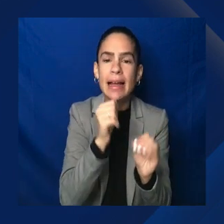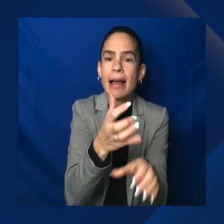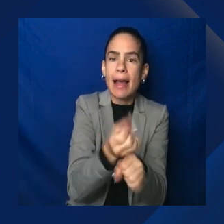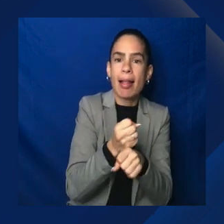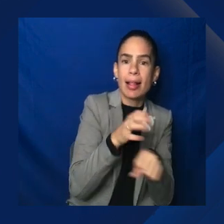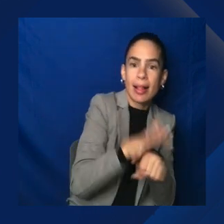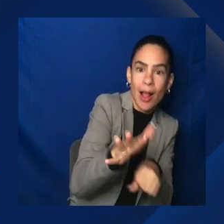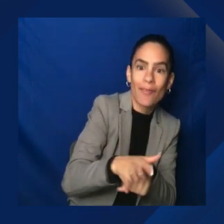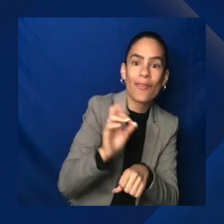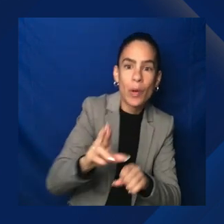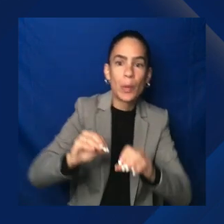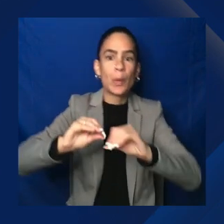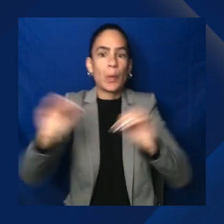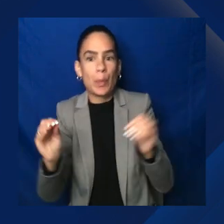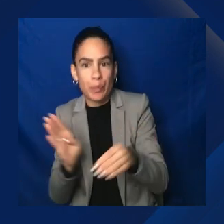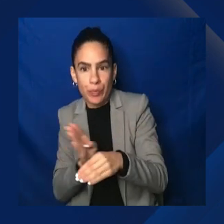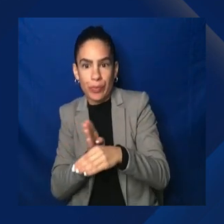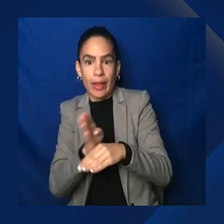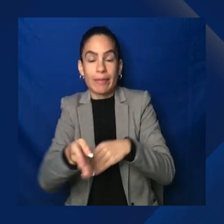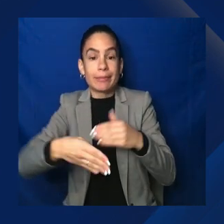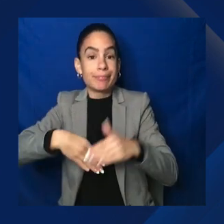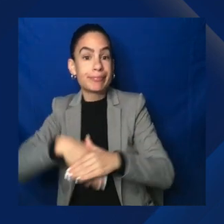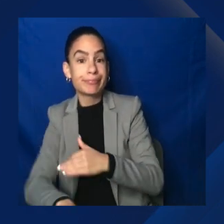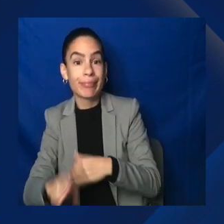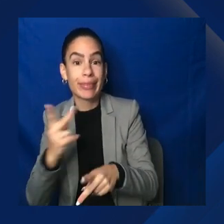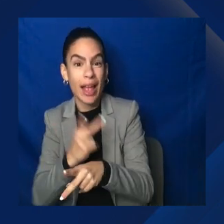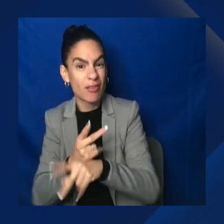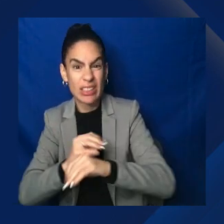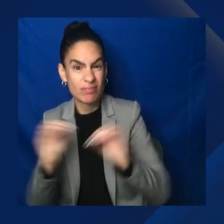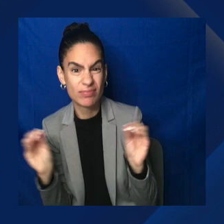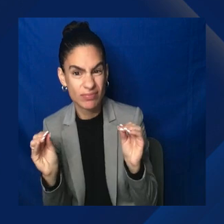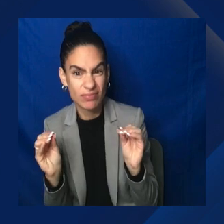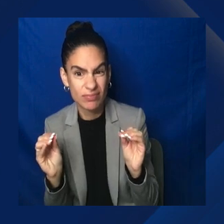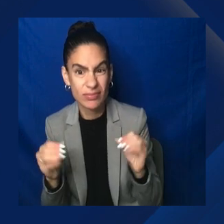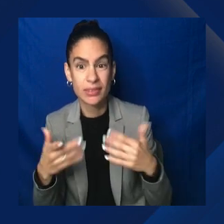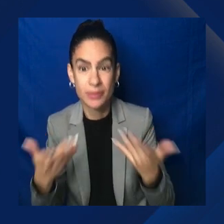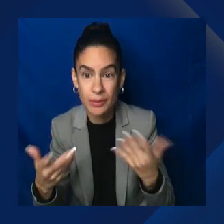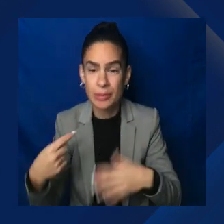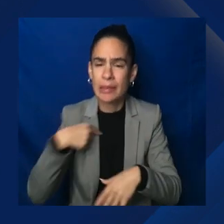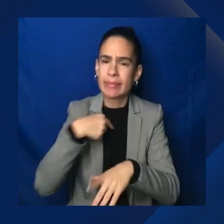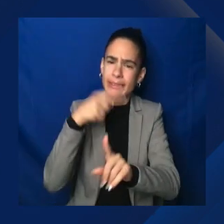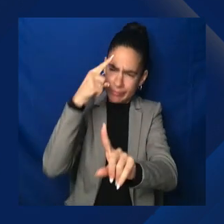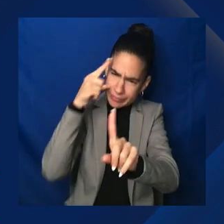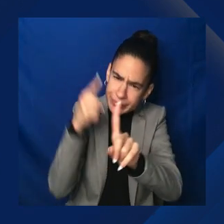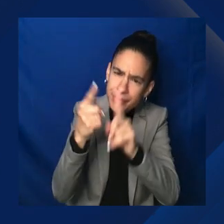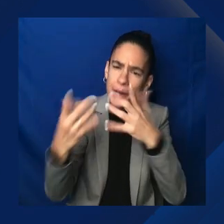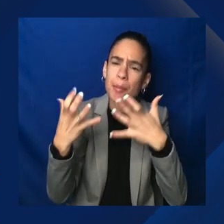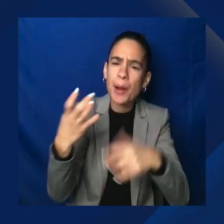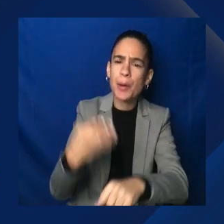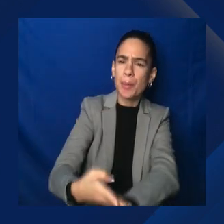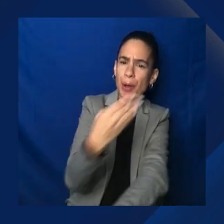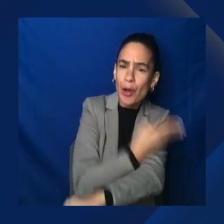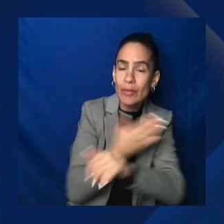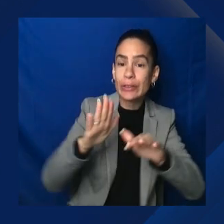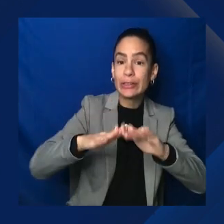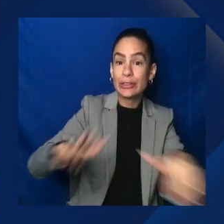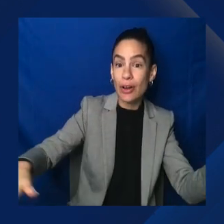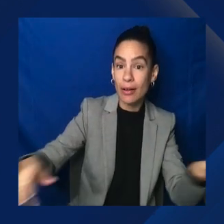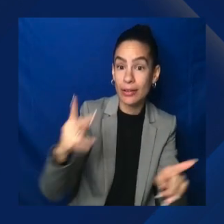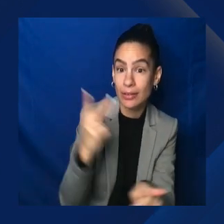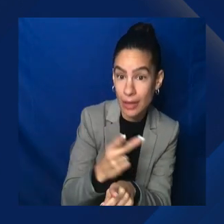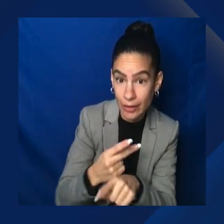we invest in improving maternal and child health care here in the U.S., we need to continue the important work of partnering with ministries of